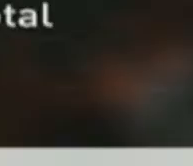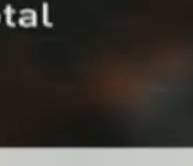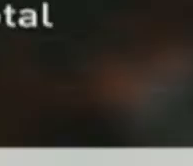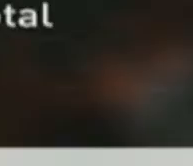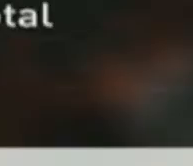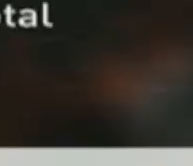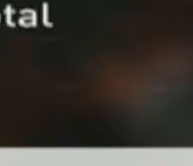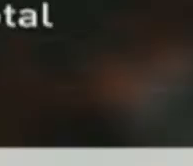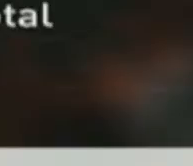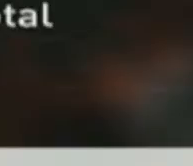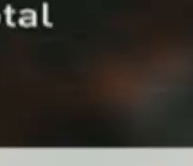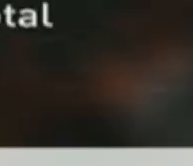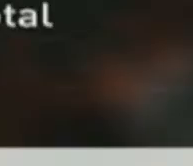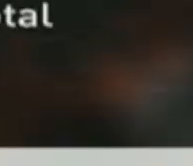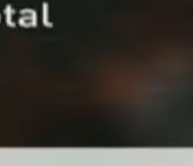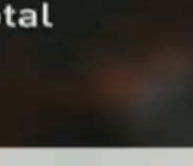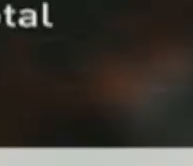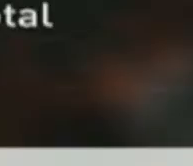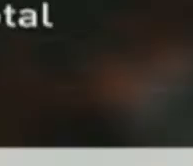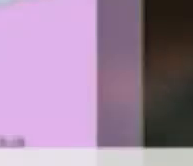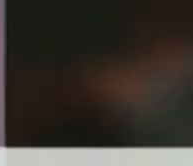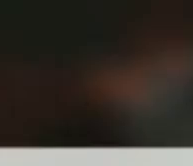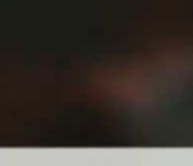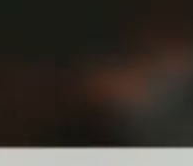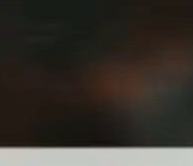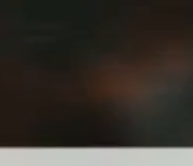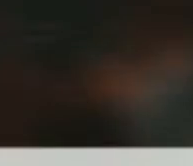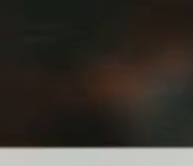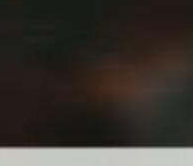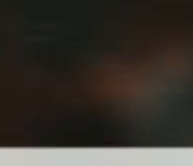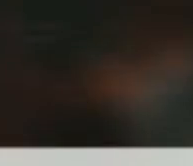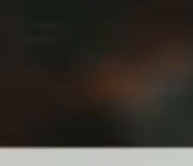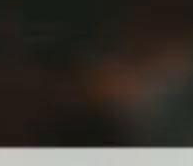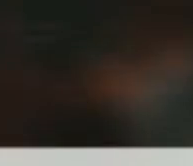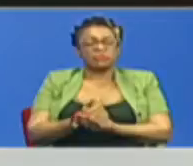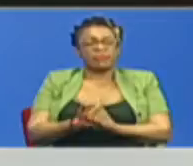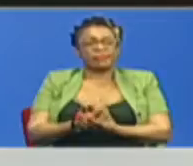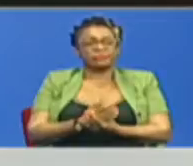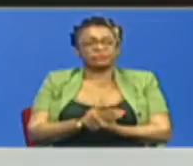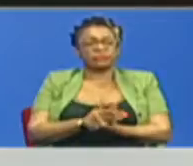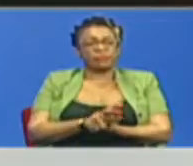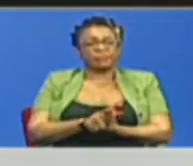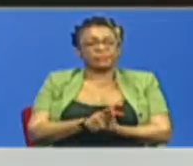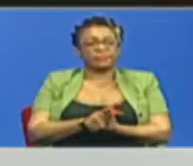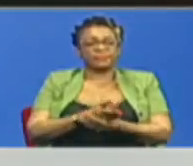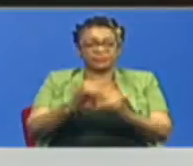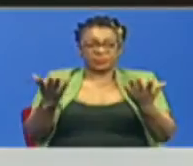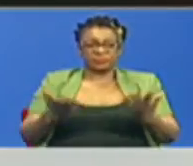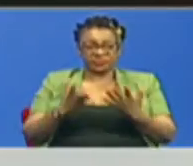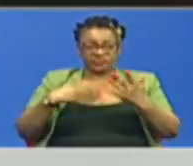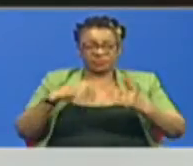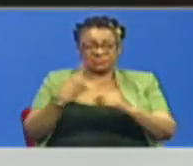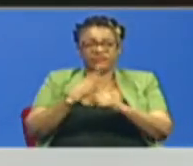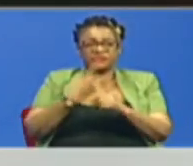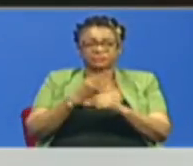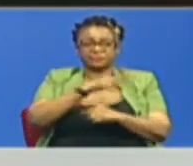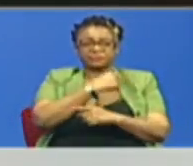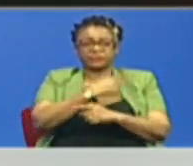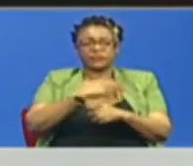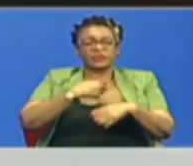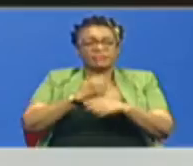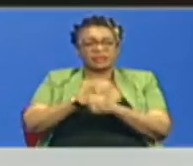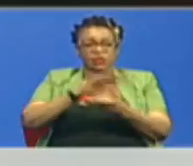10,791. Well, at the same time, 71 people have been discharged from various hospitals, bringing the total number of recoveries